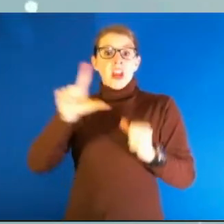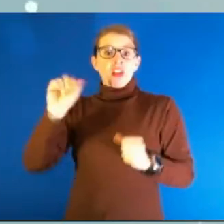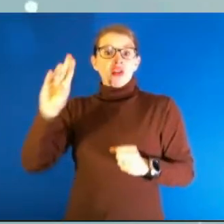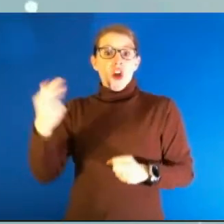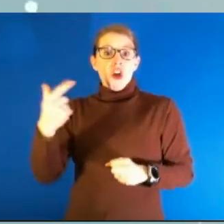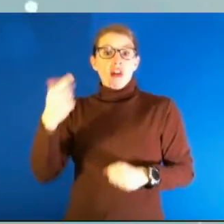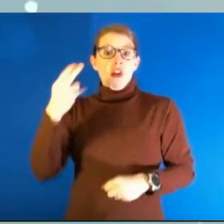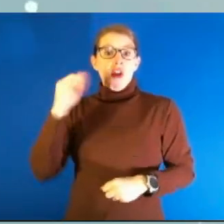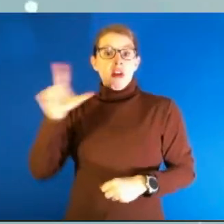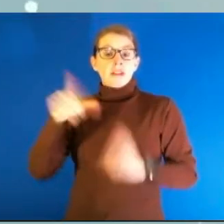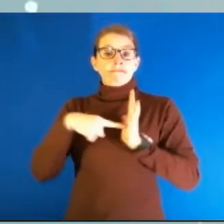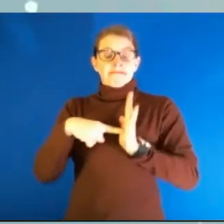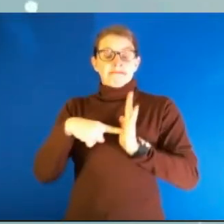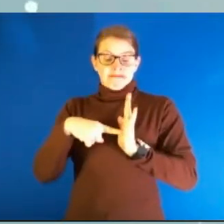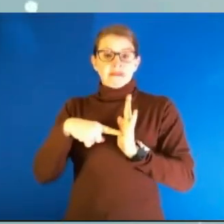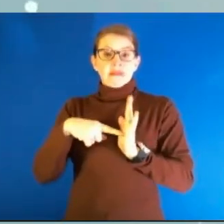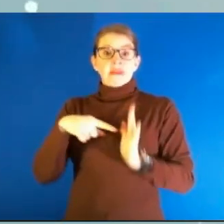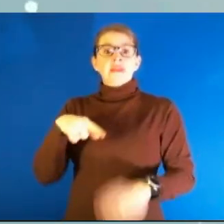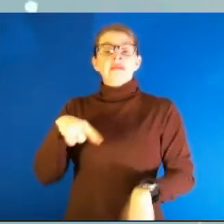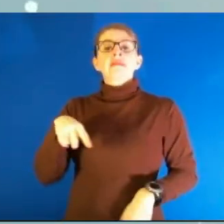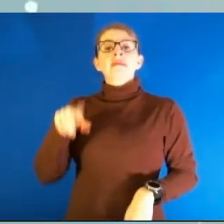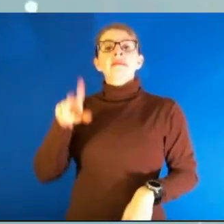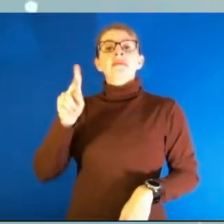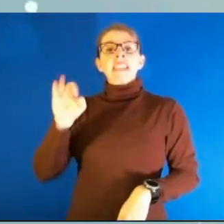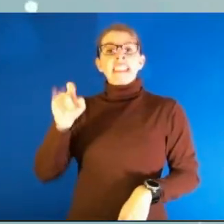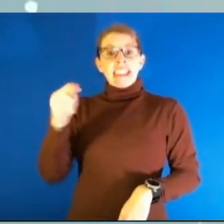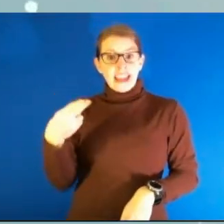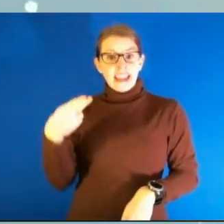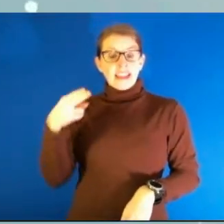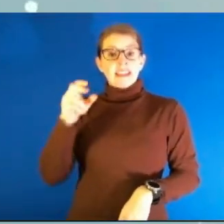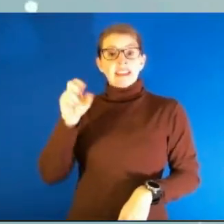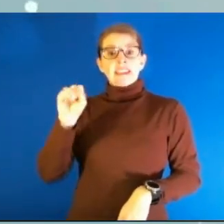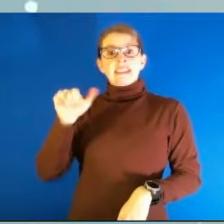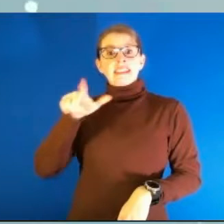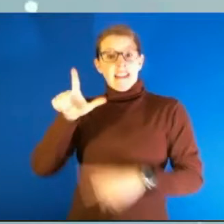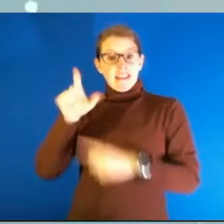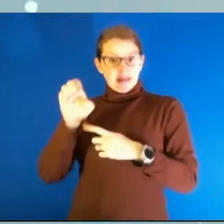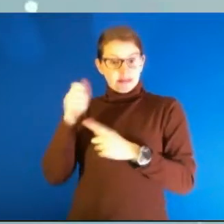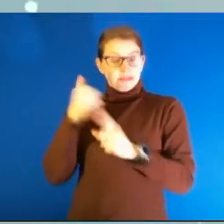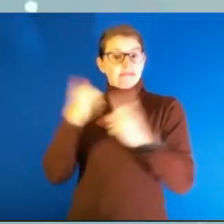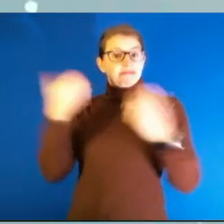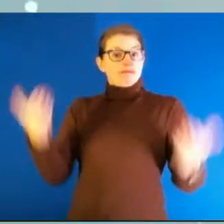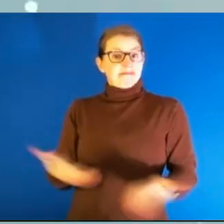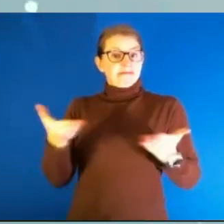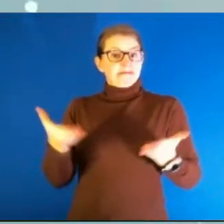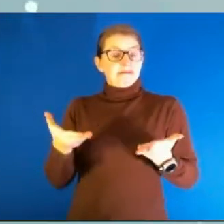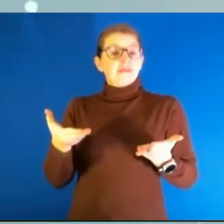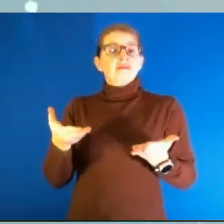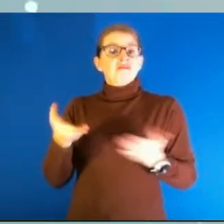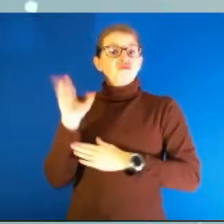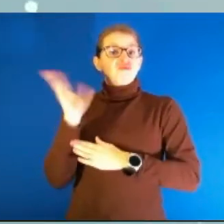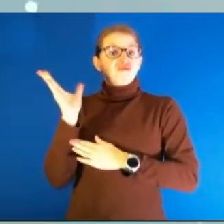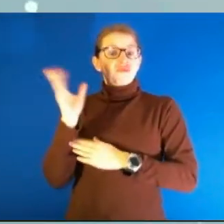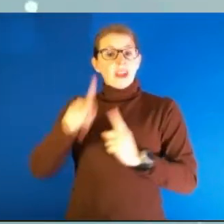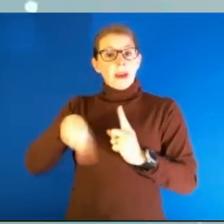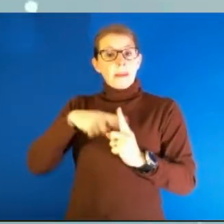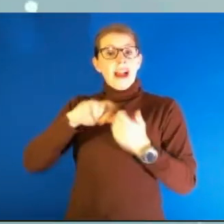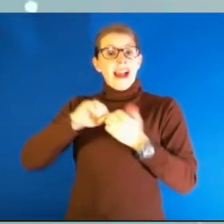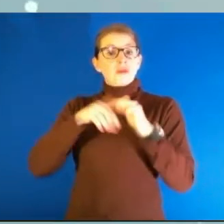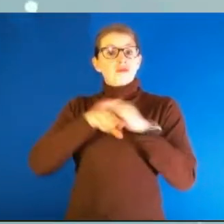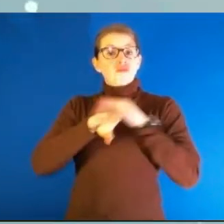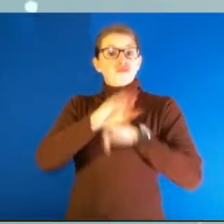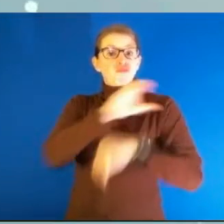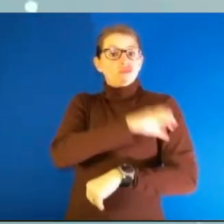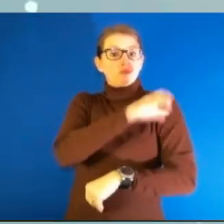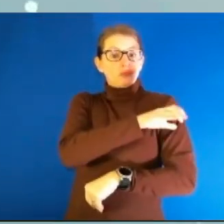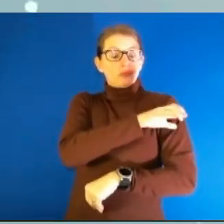Dr. Keith Sale, VP of Ambulatory, and our ear, nose, and throat specialist here at the health system is here to talk about how to access the clinic and the